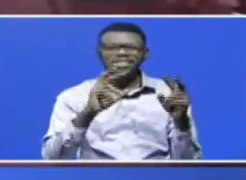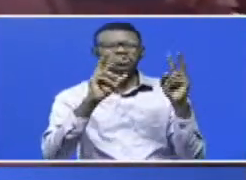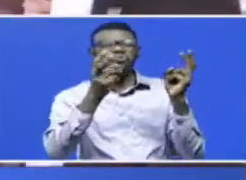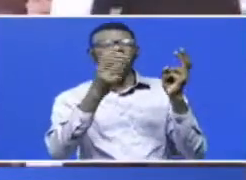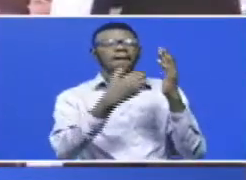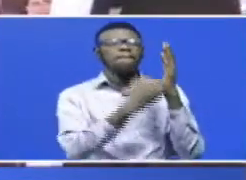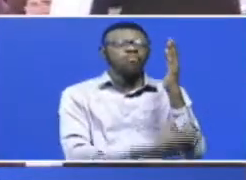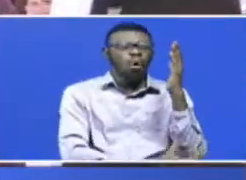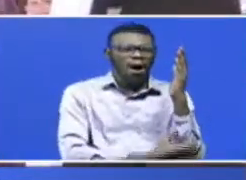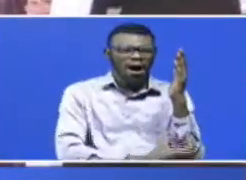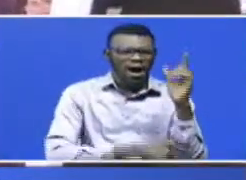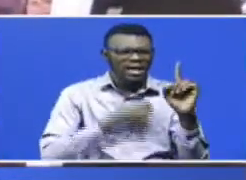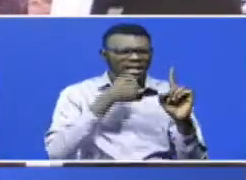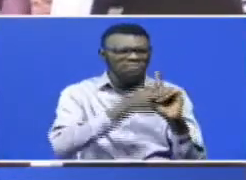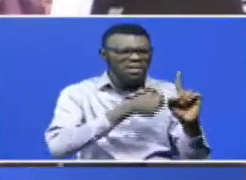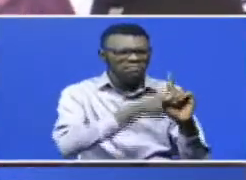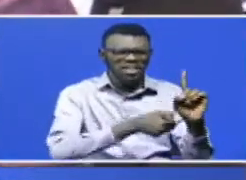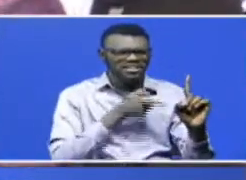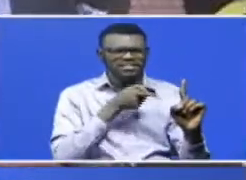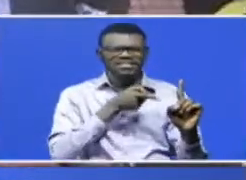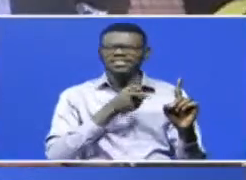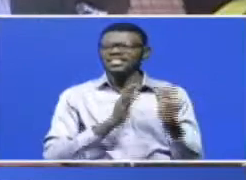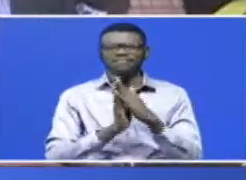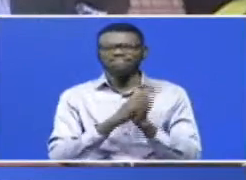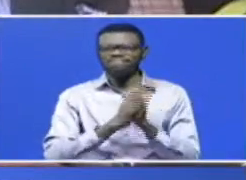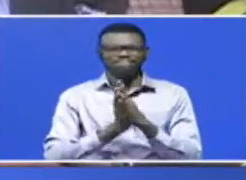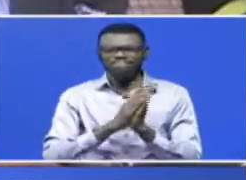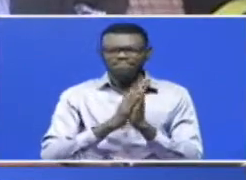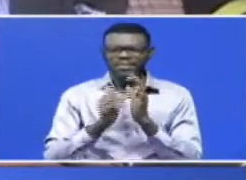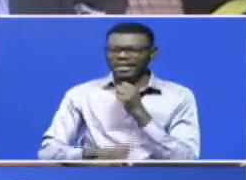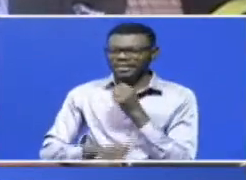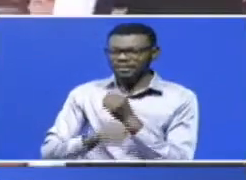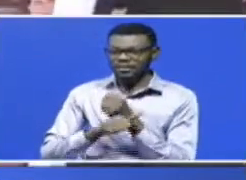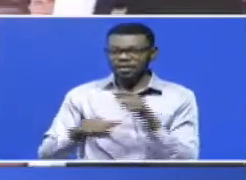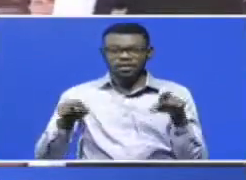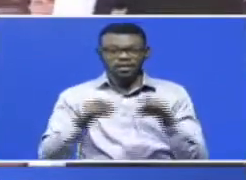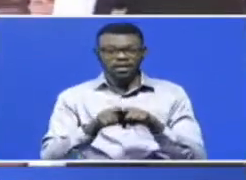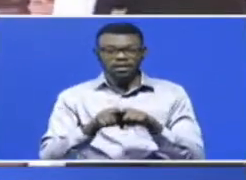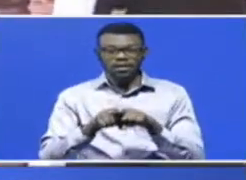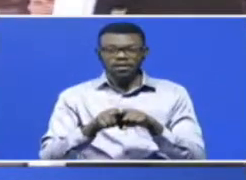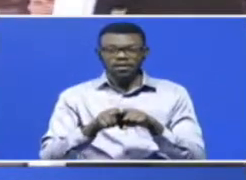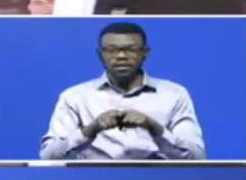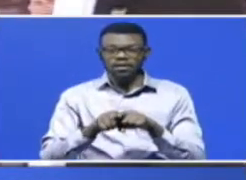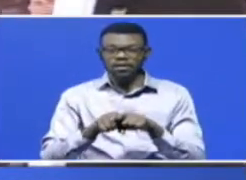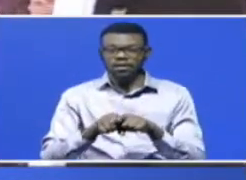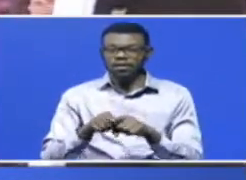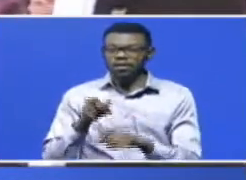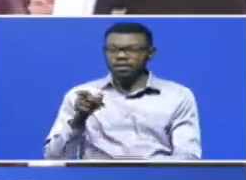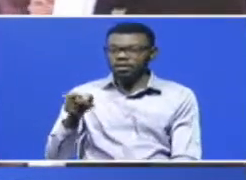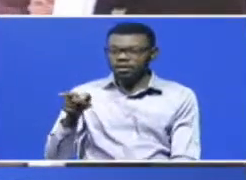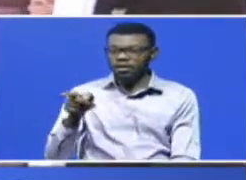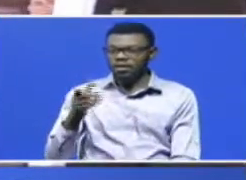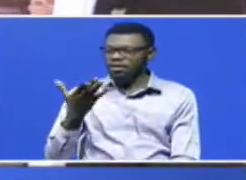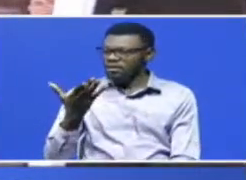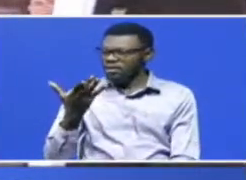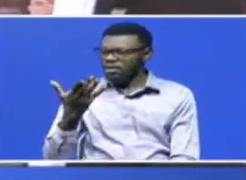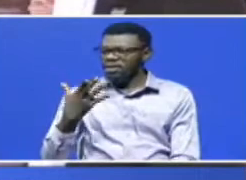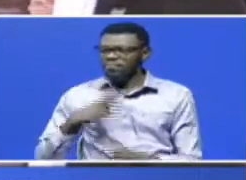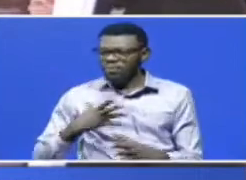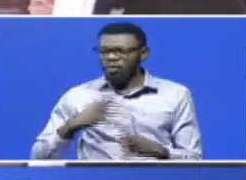hasola is a dangerous narrative. Na musisuie William kwa kaunti ya kabila yake.